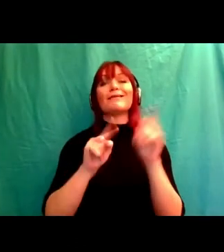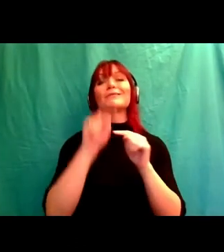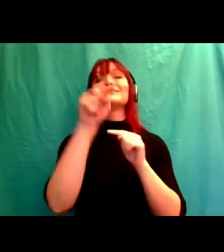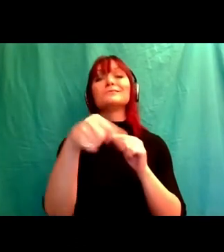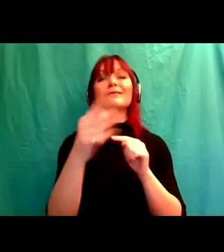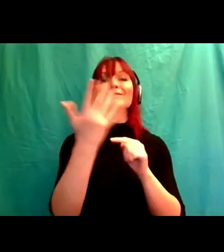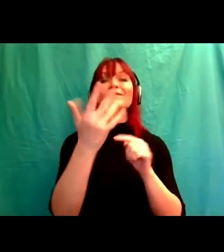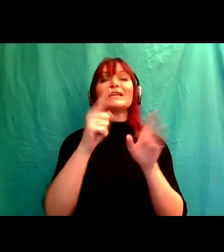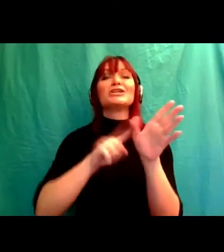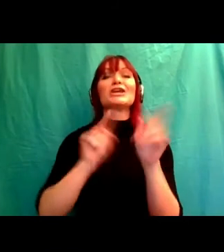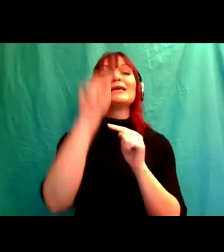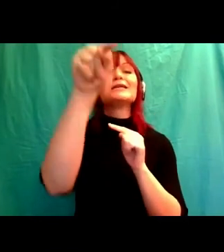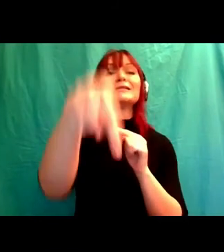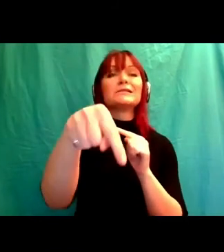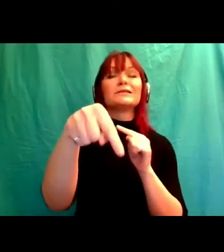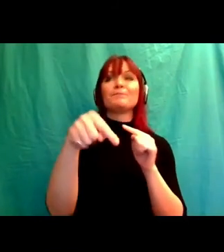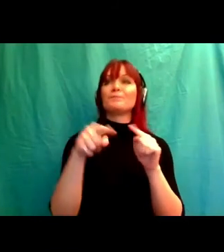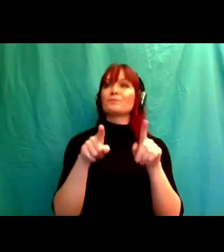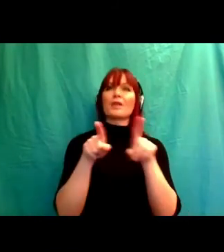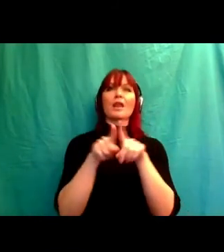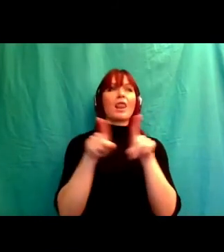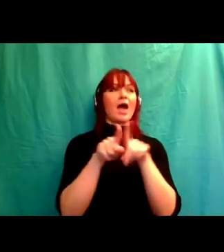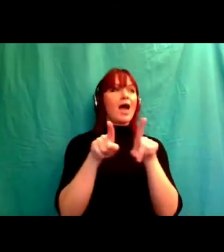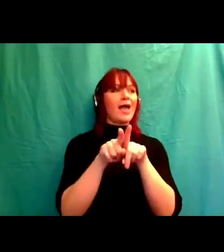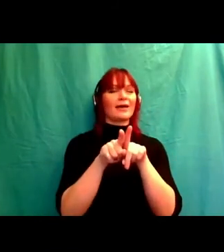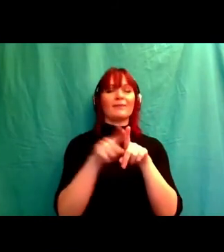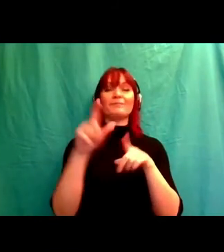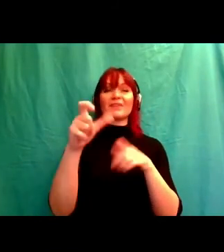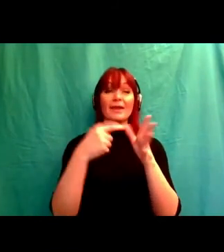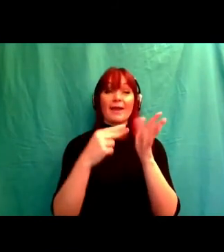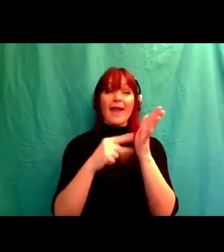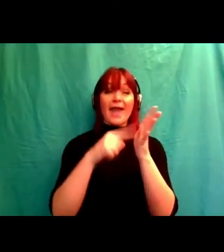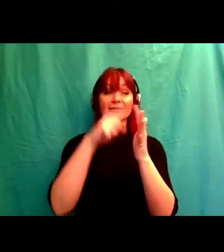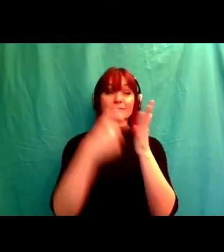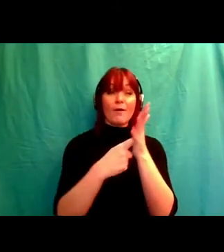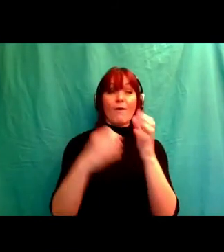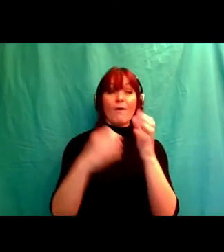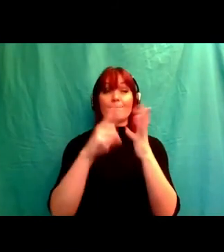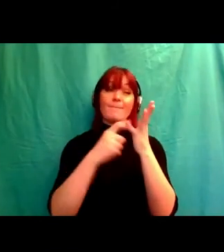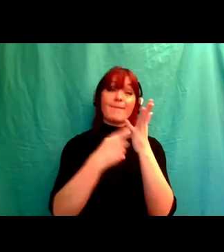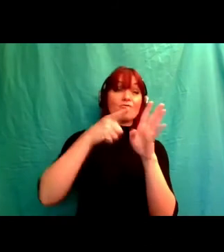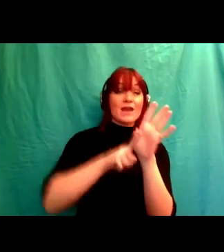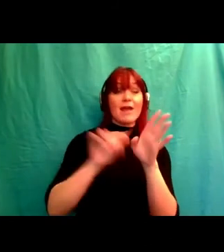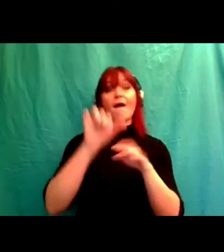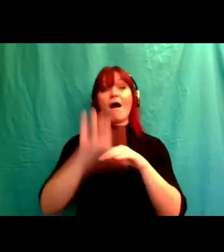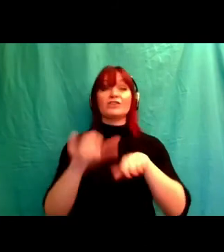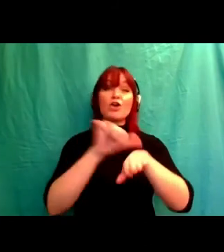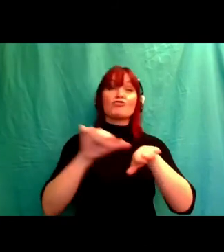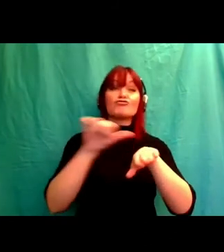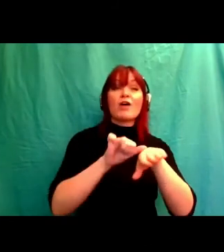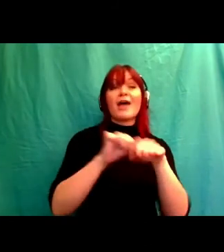Canterbury after the Christchurch earthquake, where they put a huge amount of effort into understanding the needs